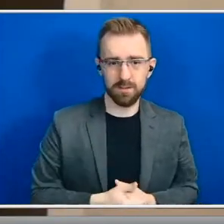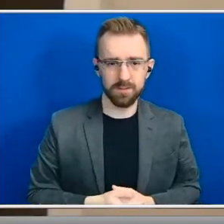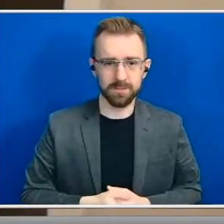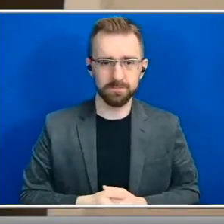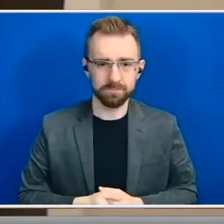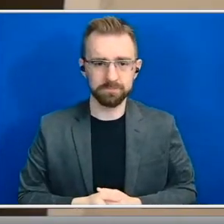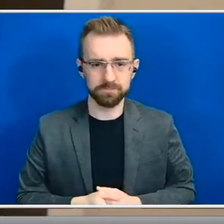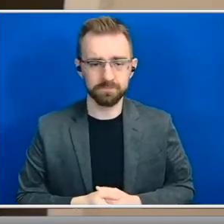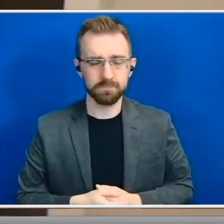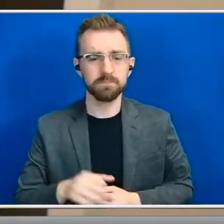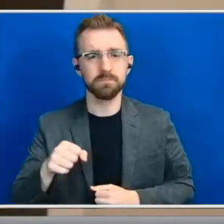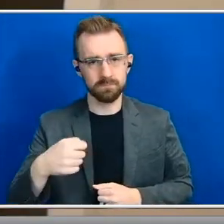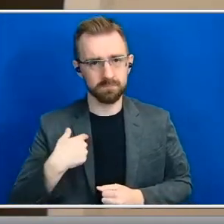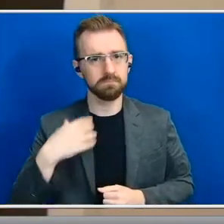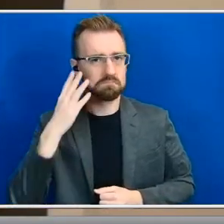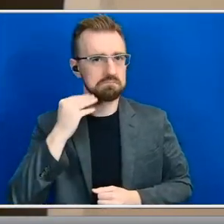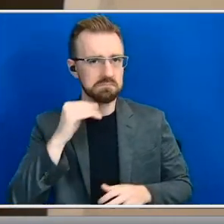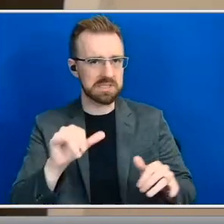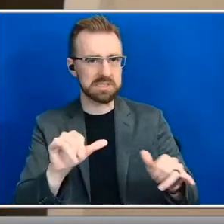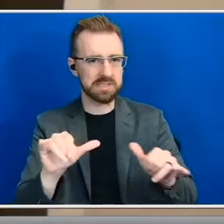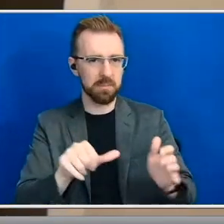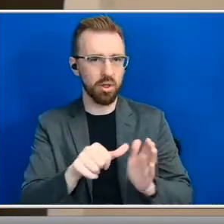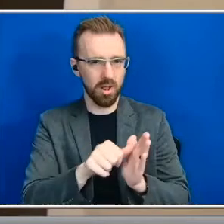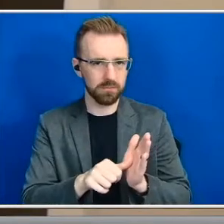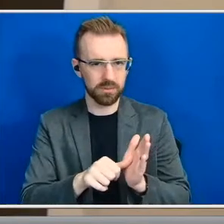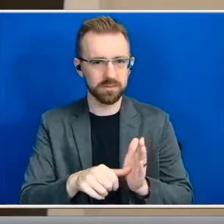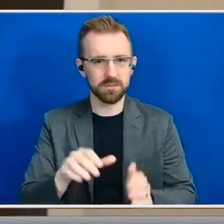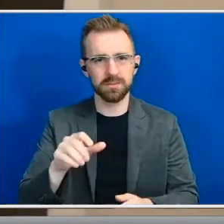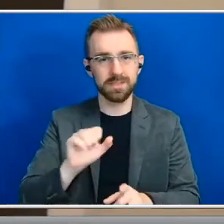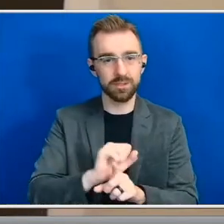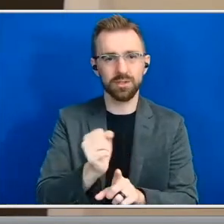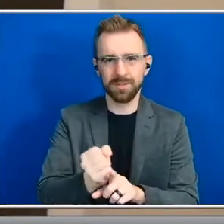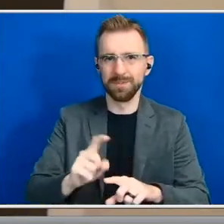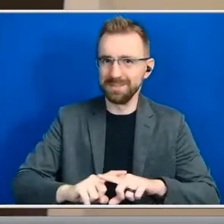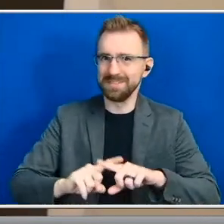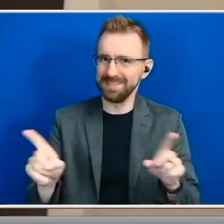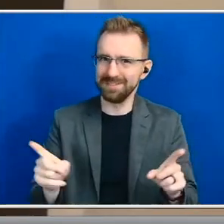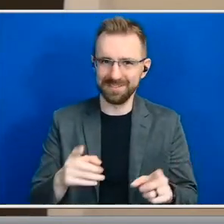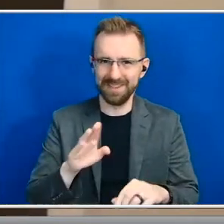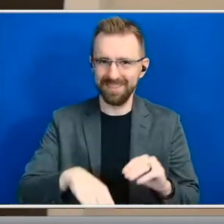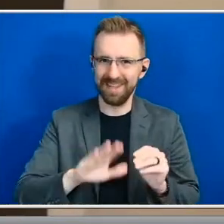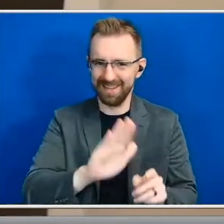Yeah, I had a very similar operation. Now, the circumstances were quite a bit different than Steve's.